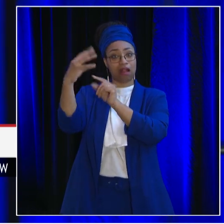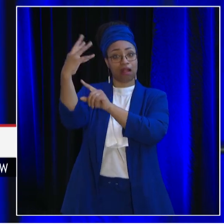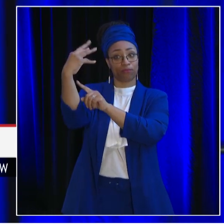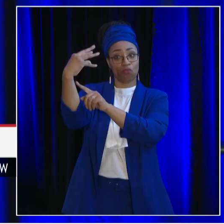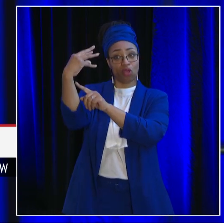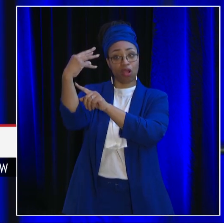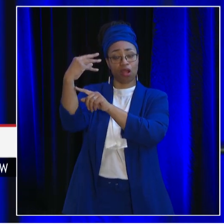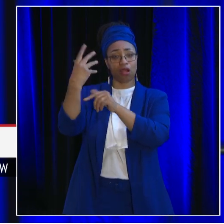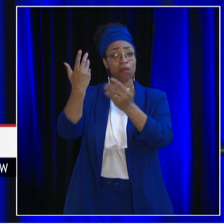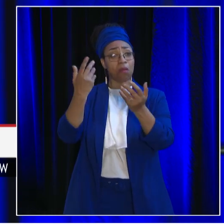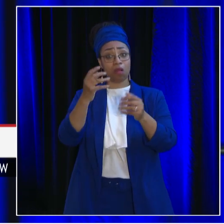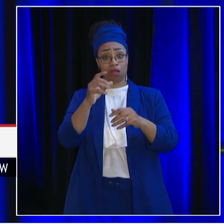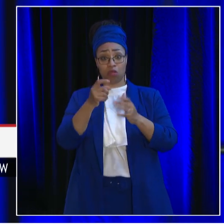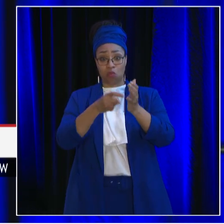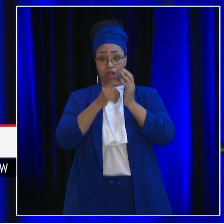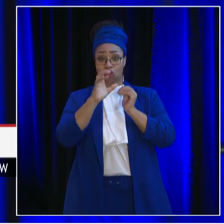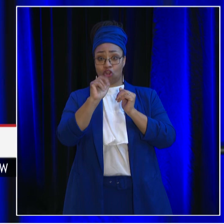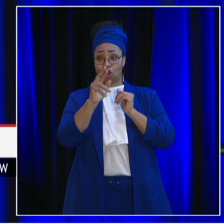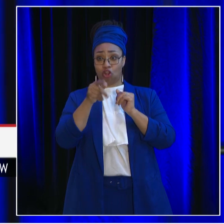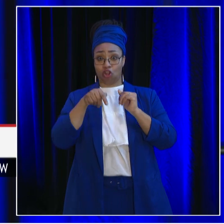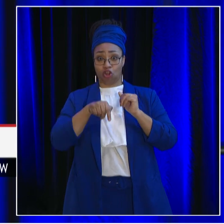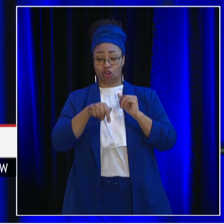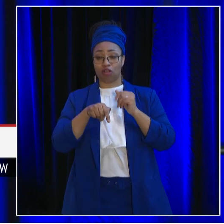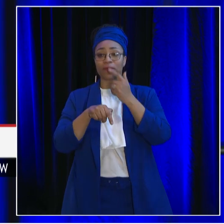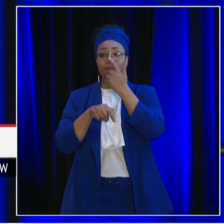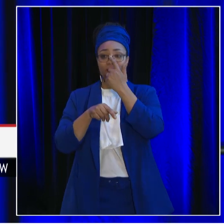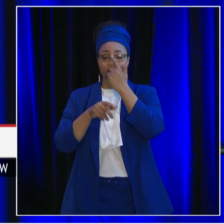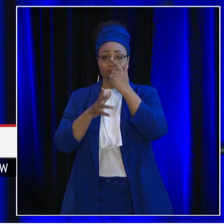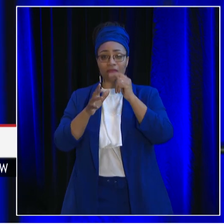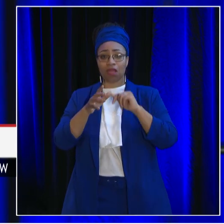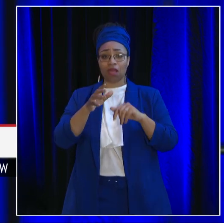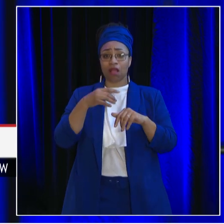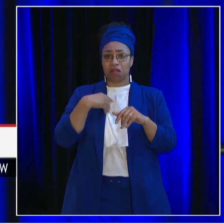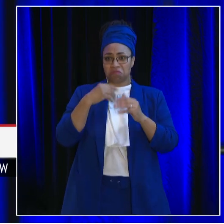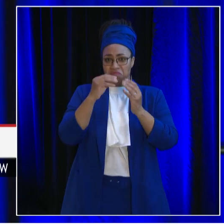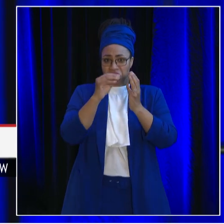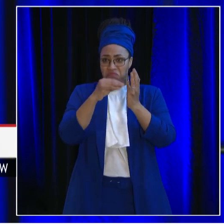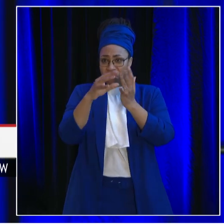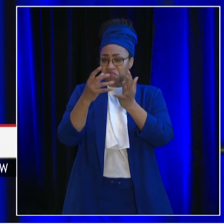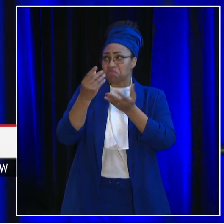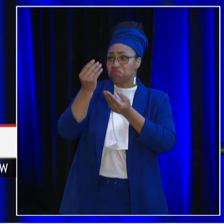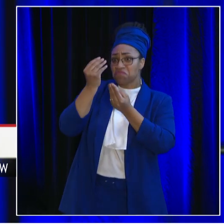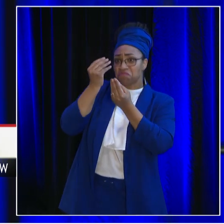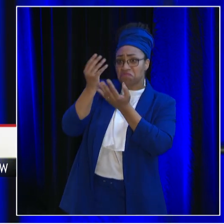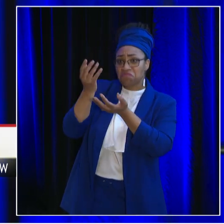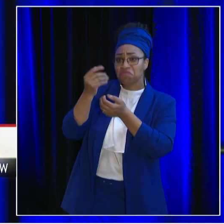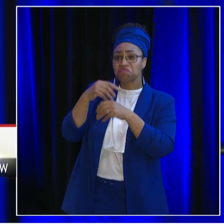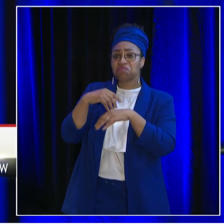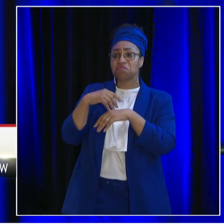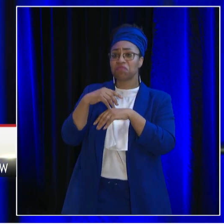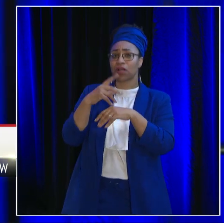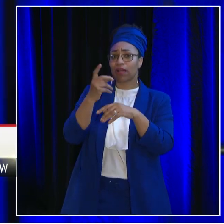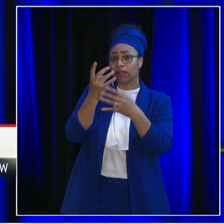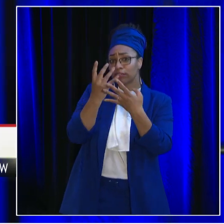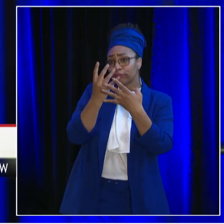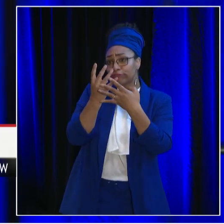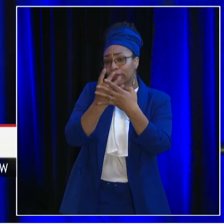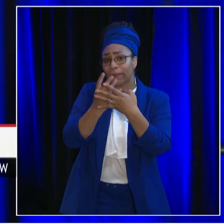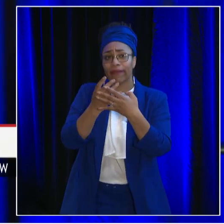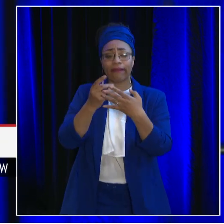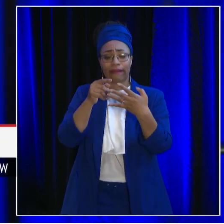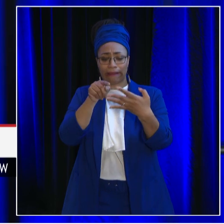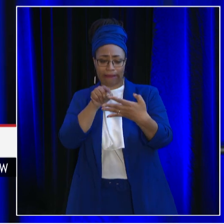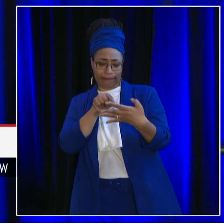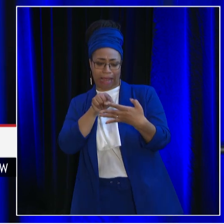to prohibit us, I think I mentioned this, from changing our criminal sentences, the continuing rider that prohibits us from regulating